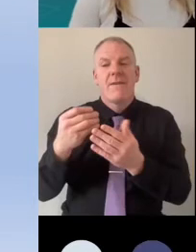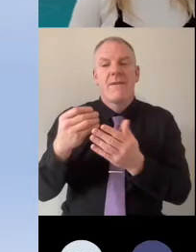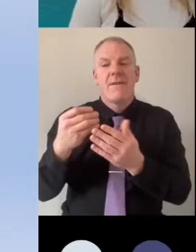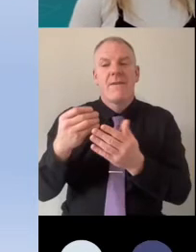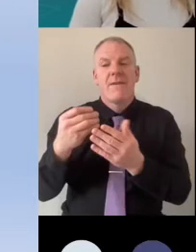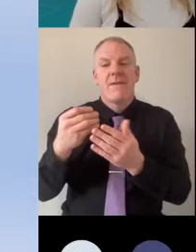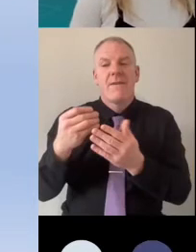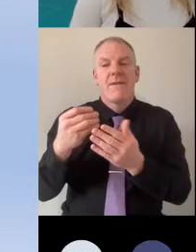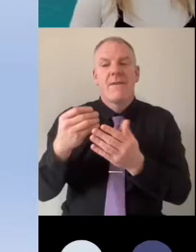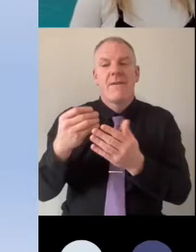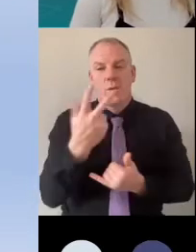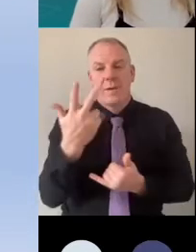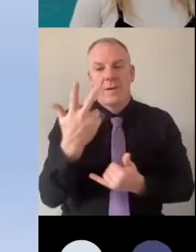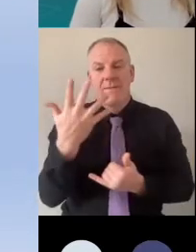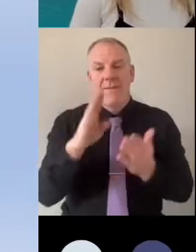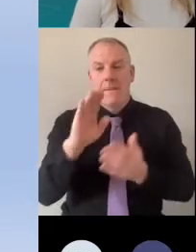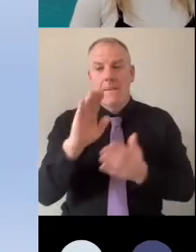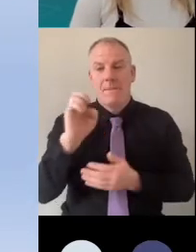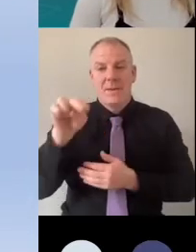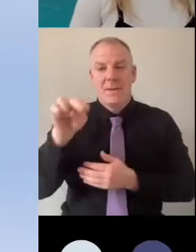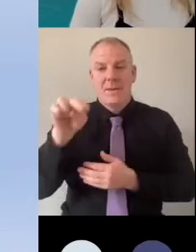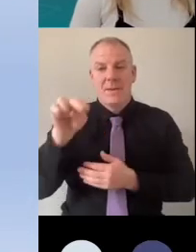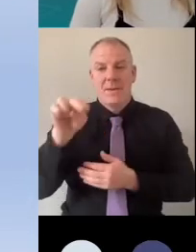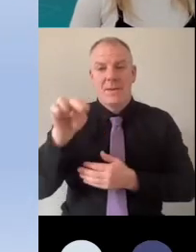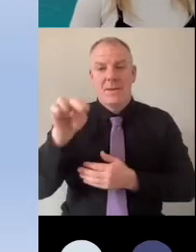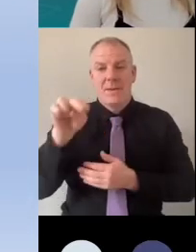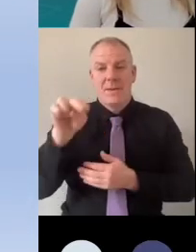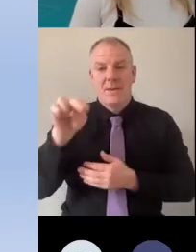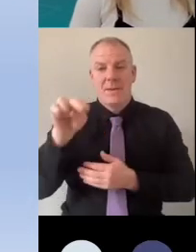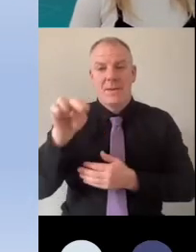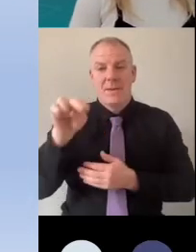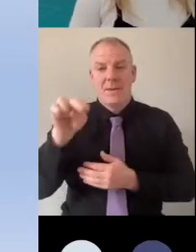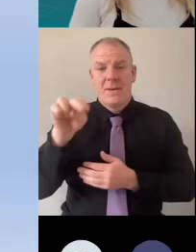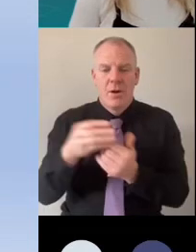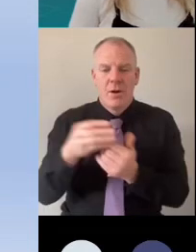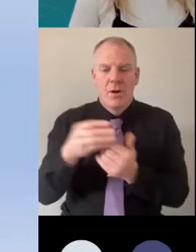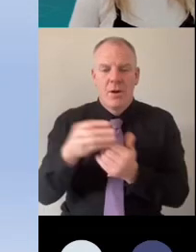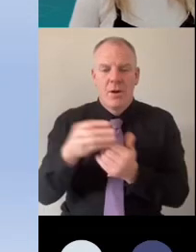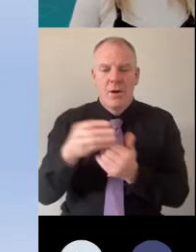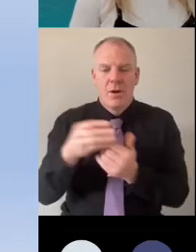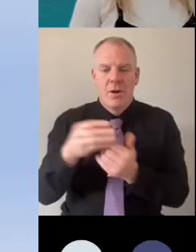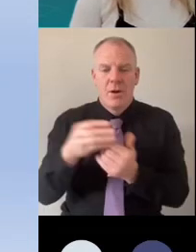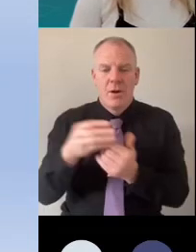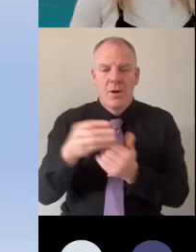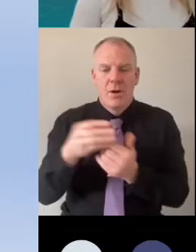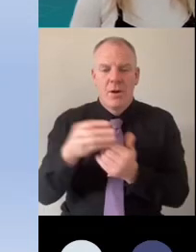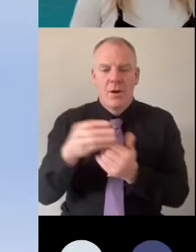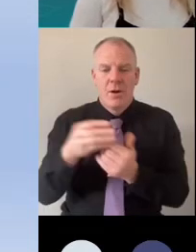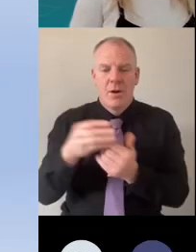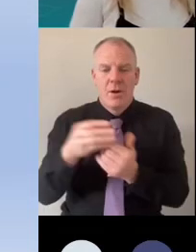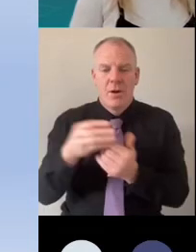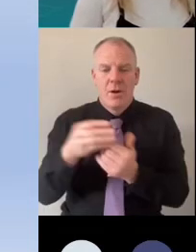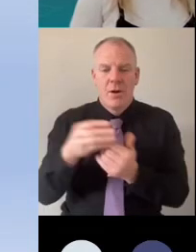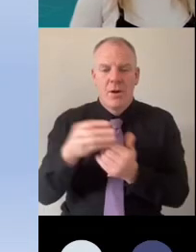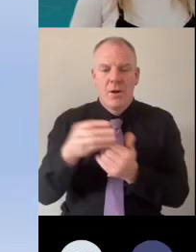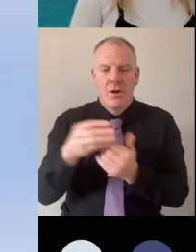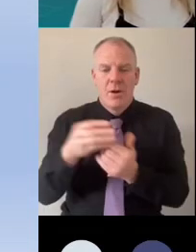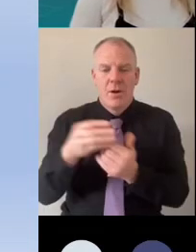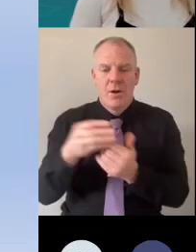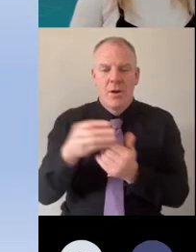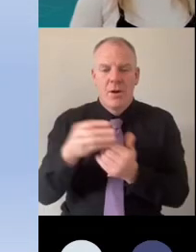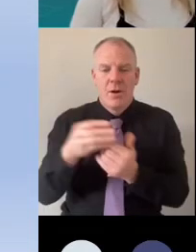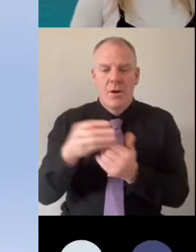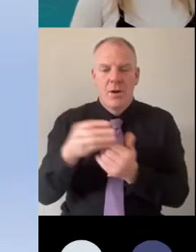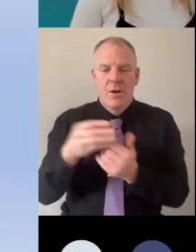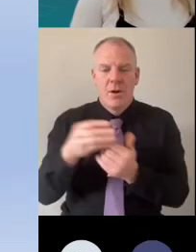$235 billion. So it's a significant incentive there. But the most important incentive, I think, and the most fragile, and here we